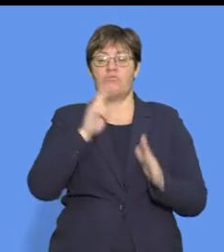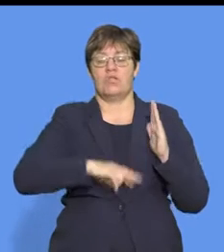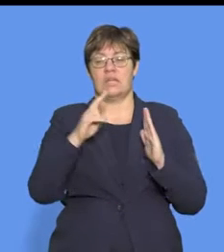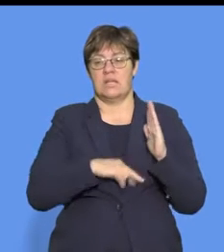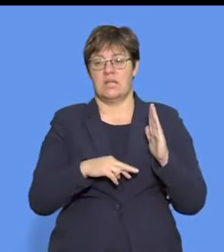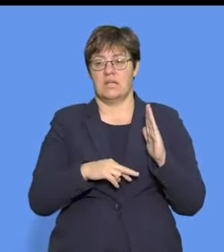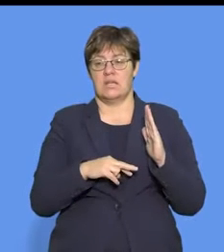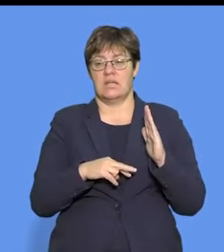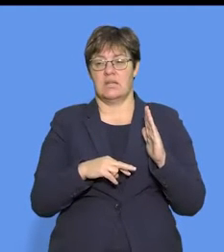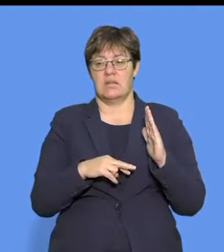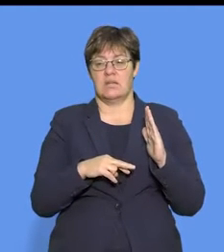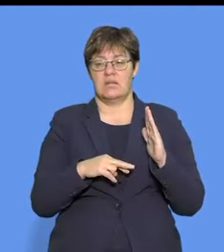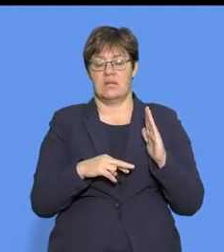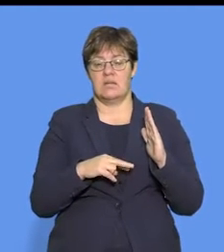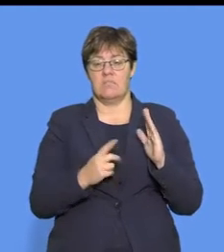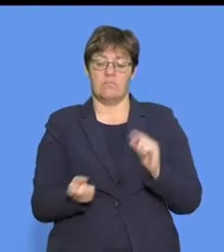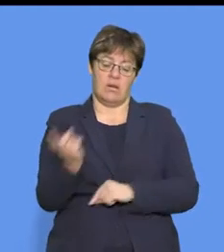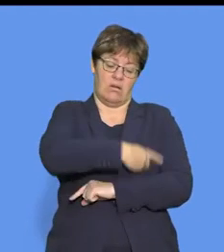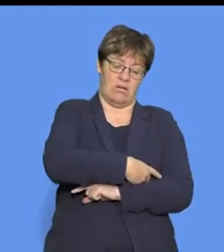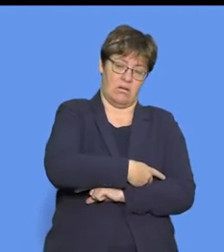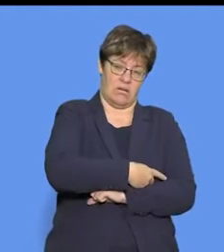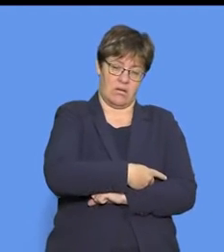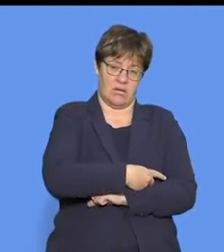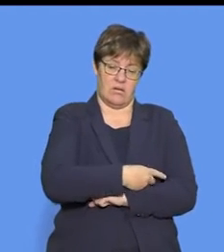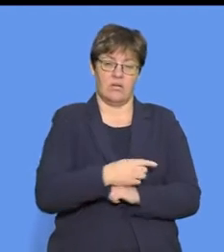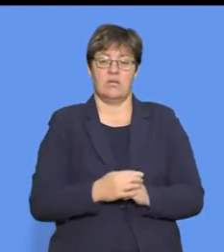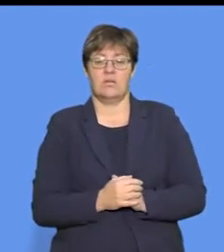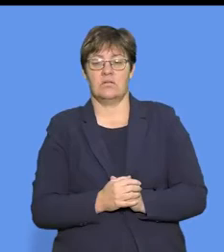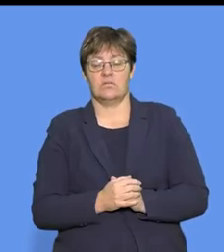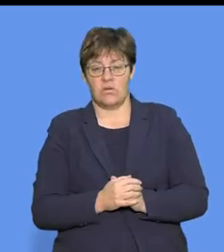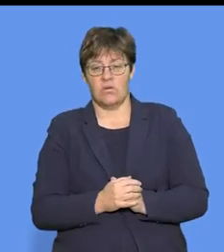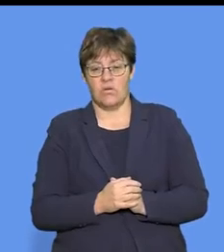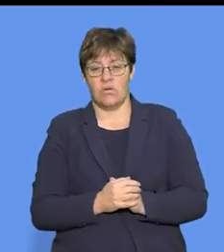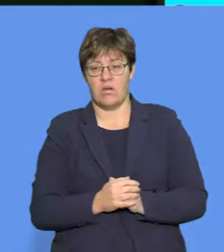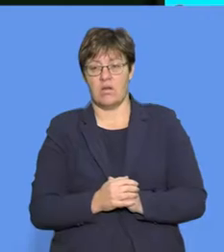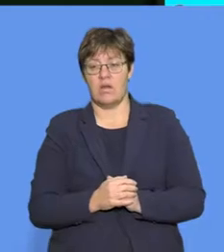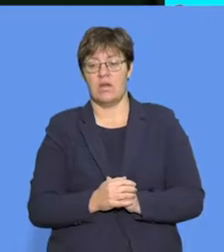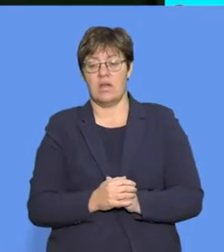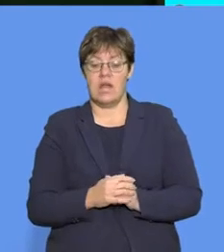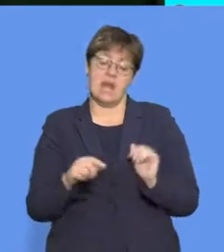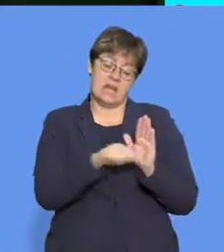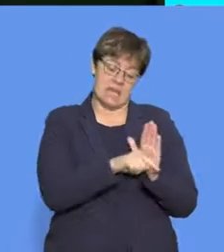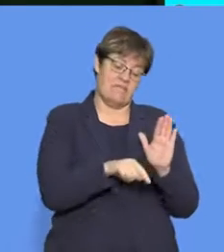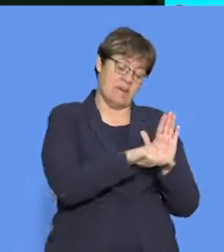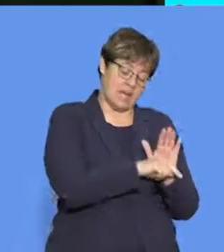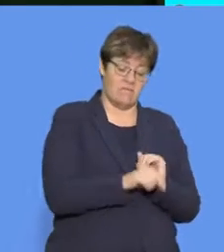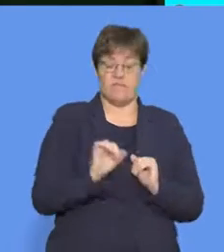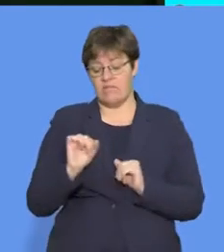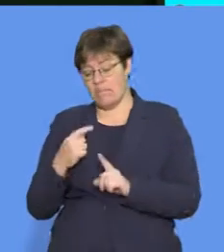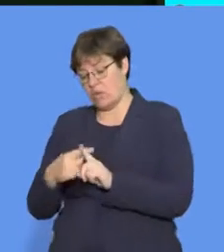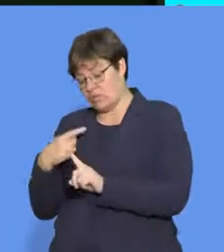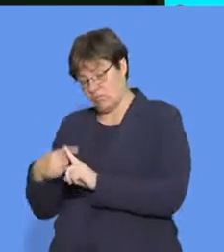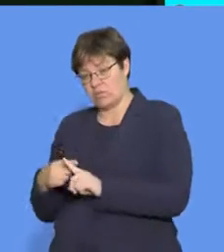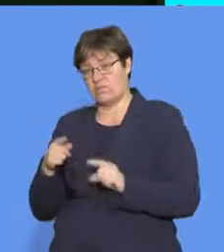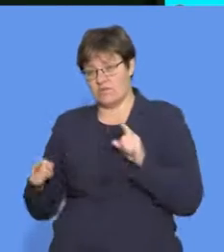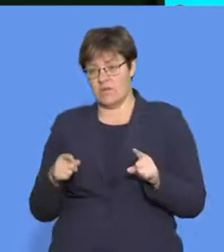way, then the reading on the voltmeter would be in the opposite direction. So as long as we connect the negative to